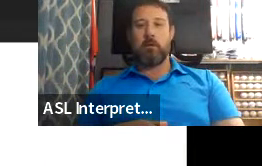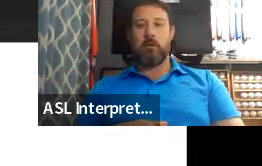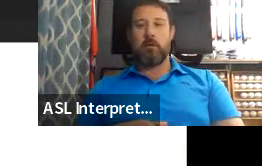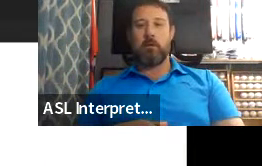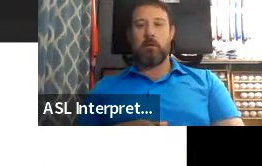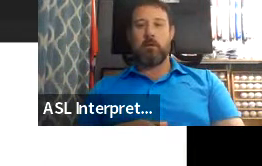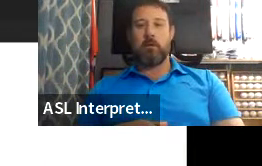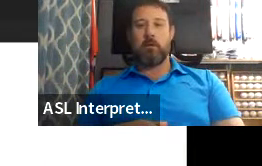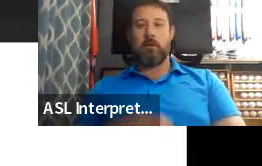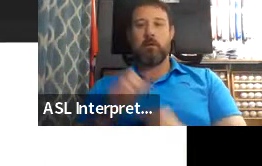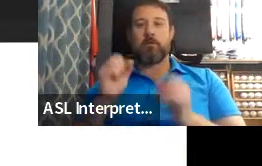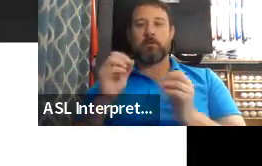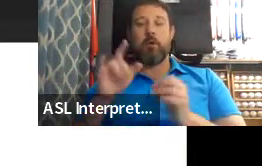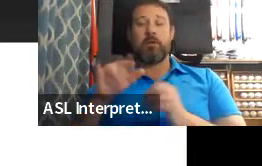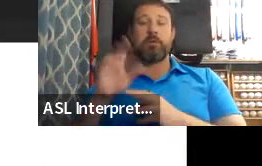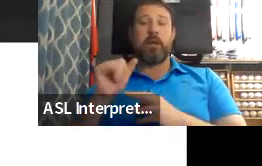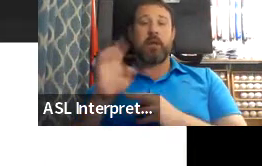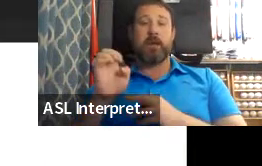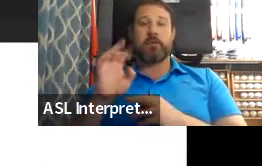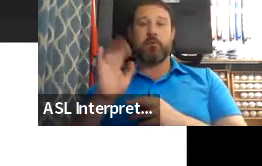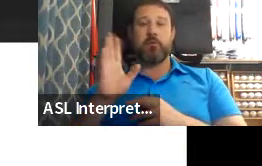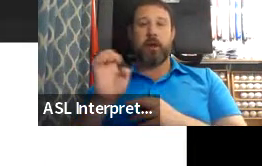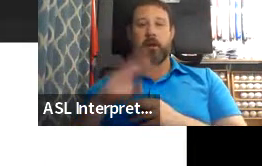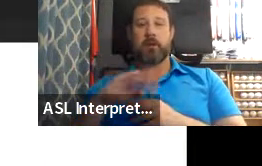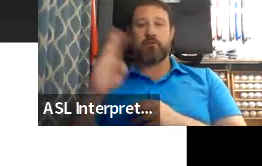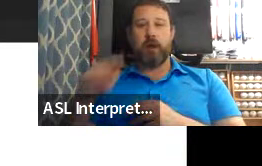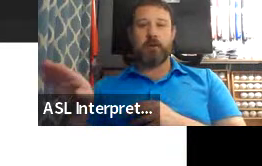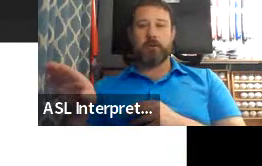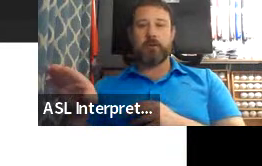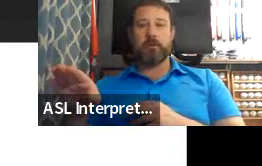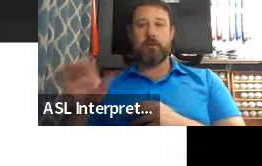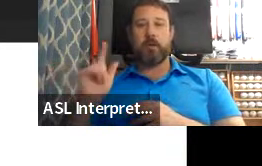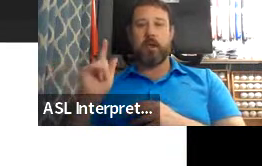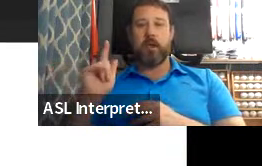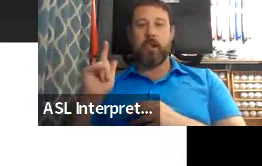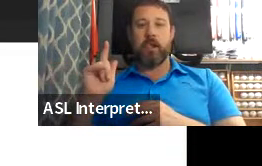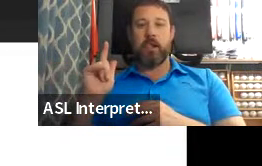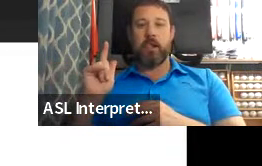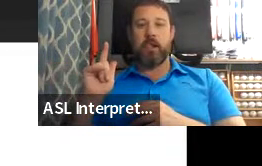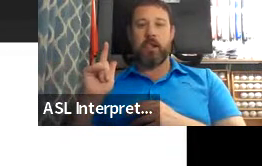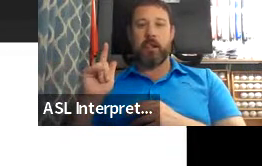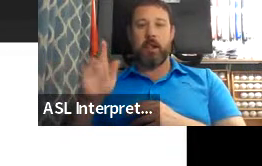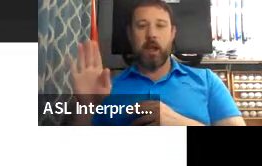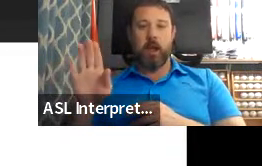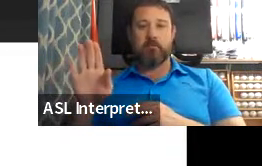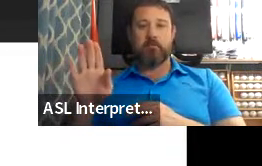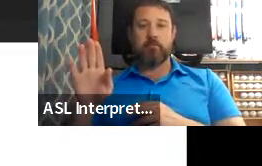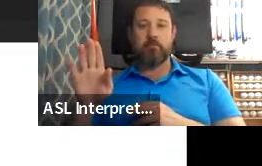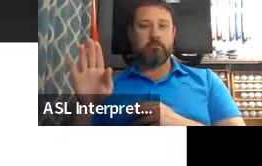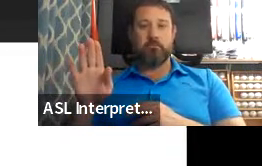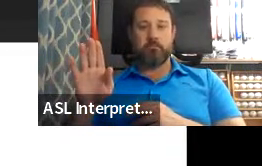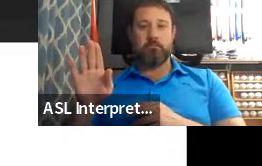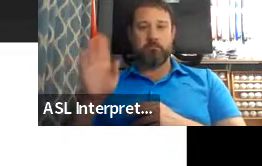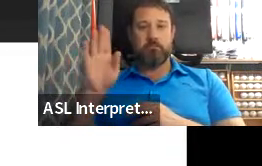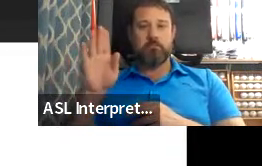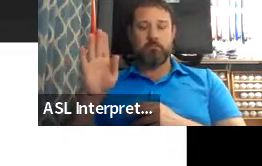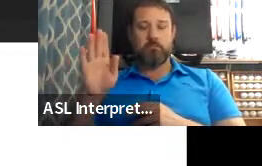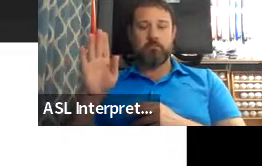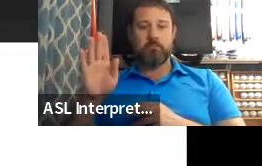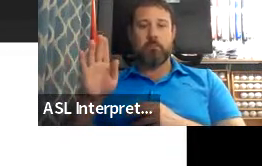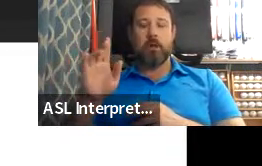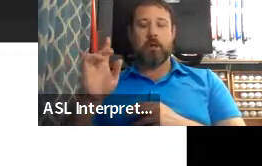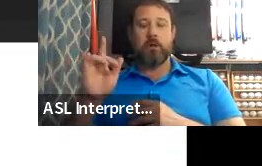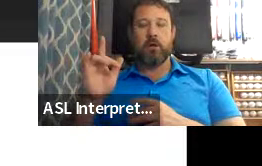So this is the case rate trend. Again, this laboratory reported test doesn't include home tests, but I think the